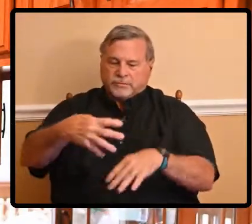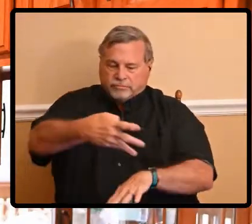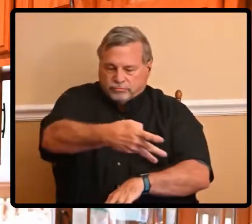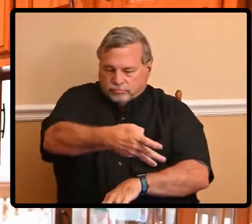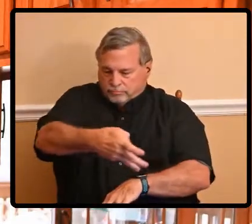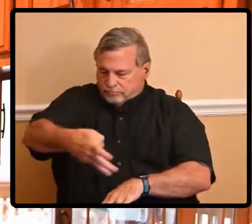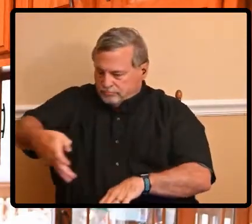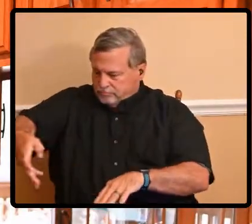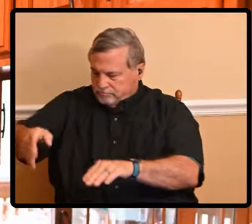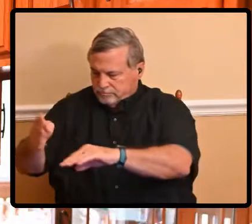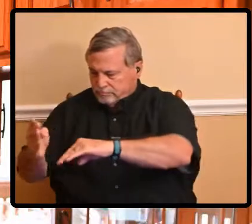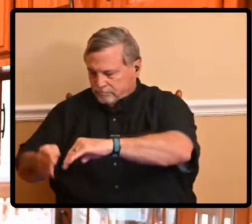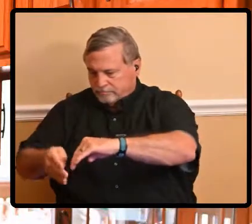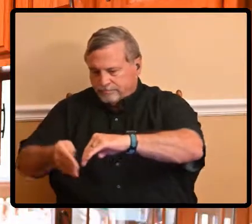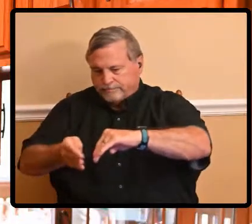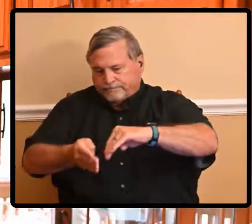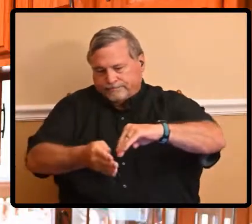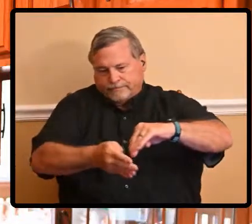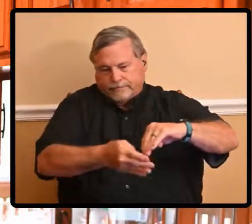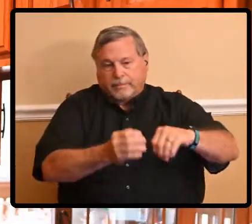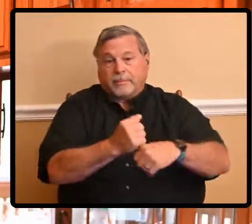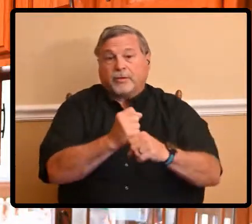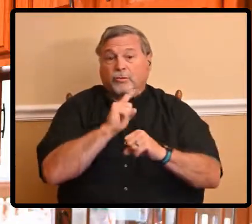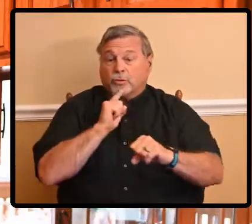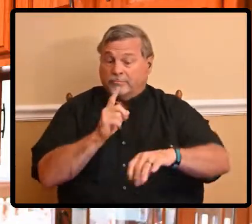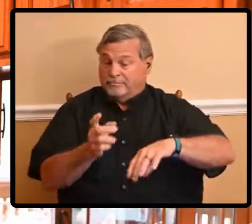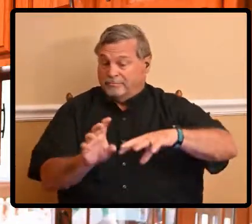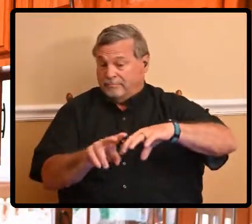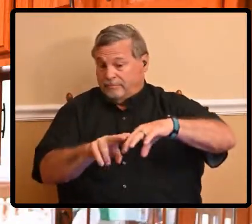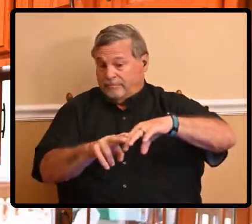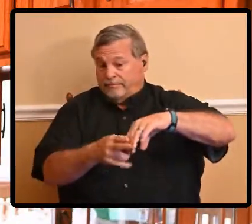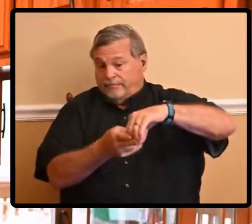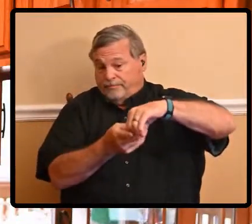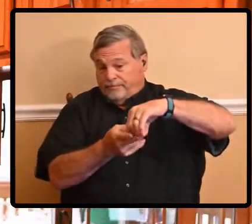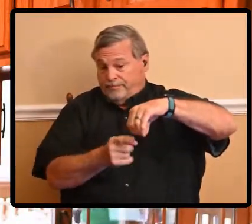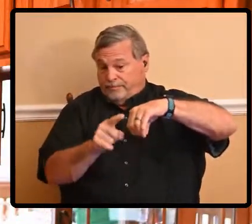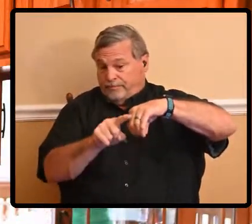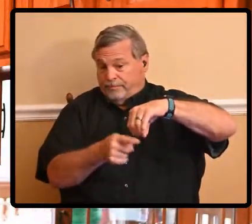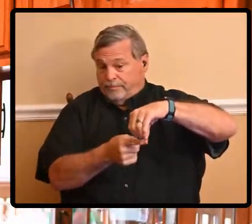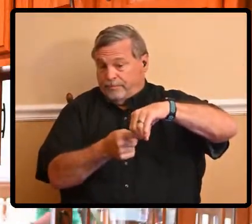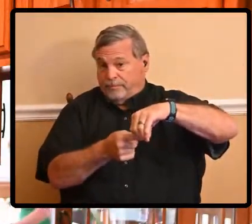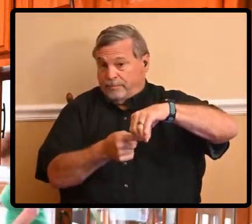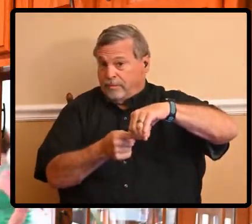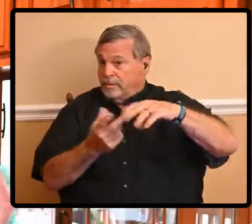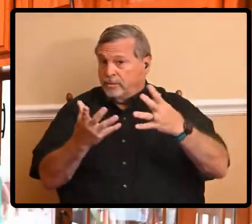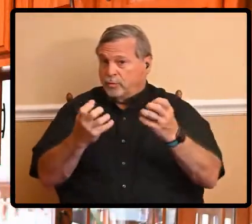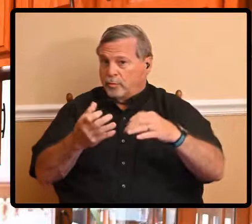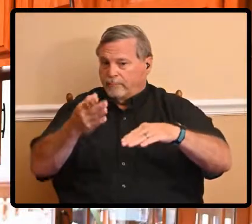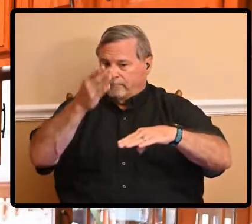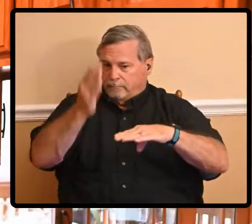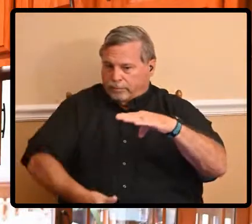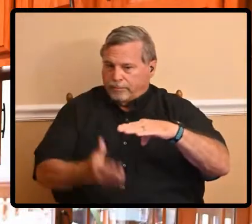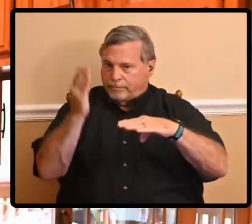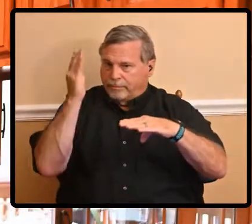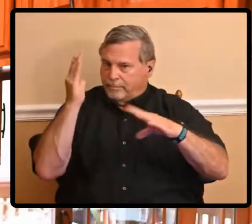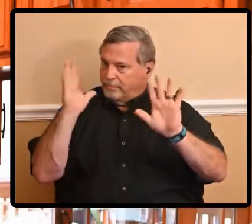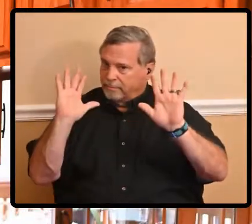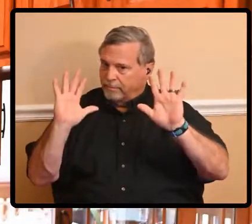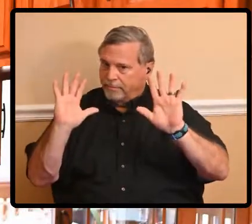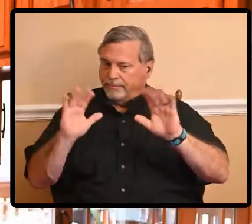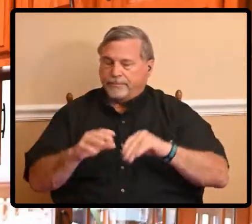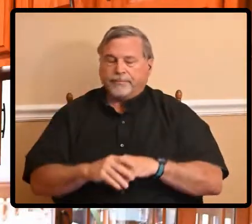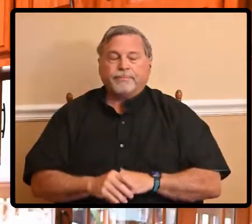up and just start chopping. Now make sure you keep your fingers curled, because you don't want to take your fingers or fingernails